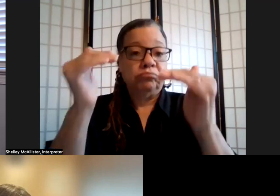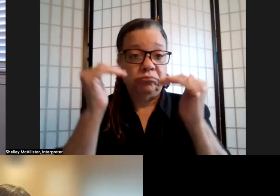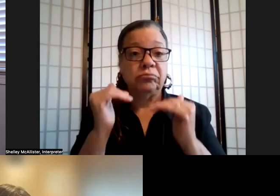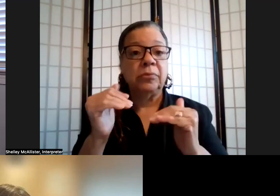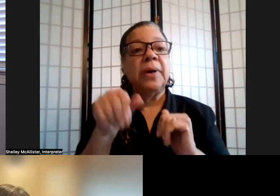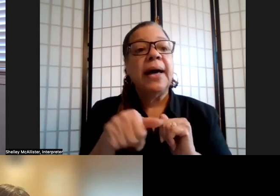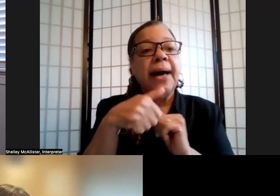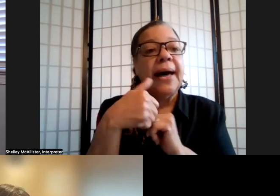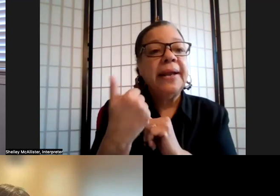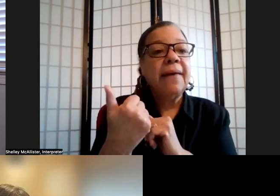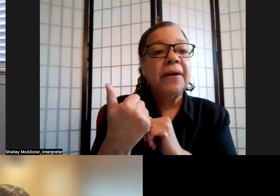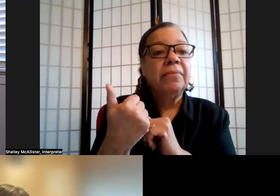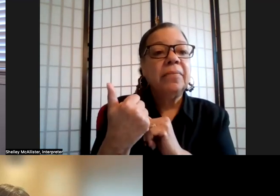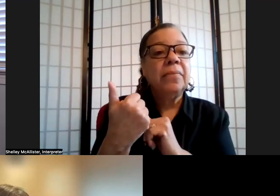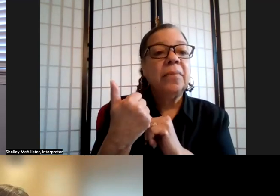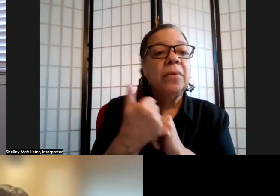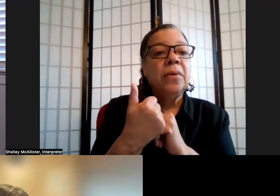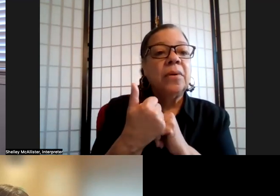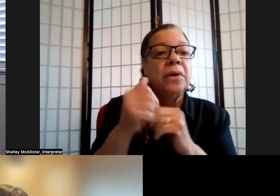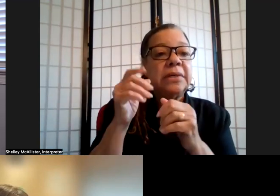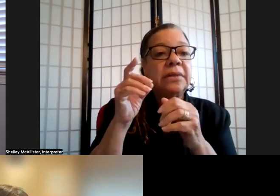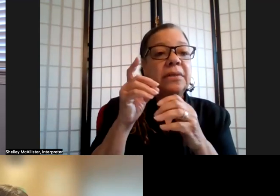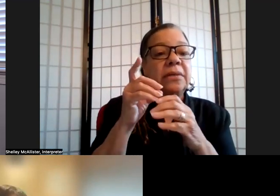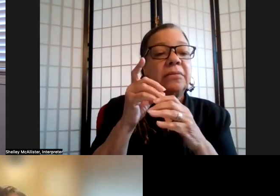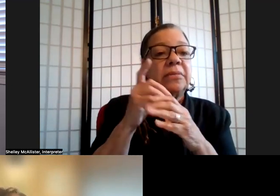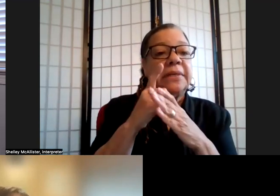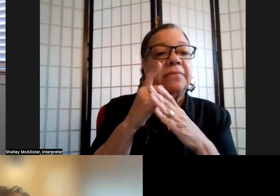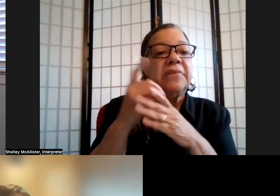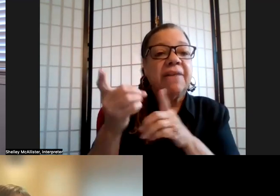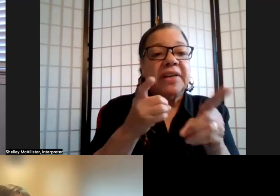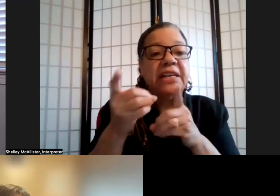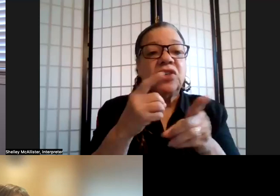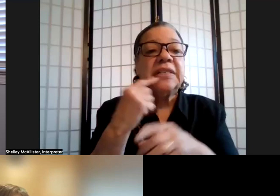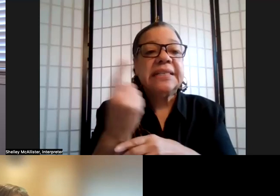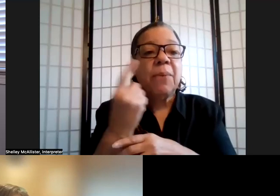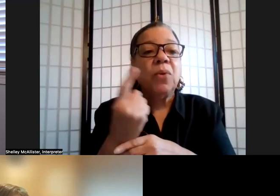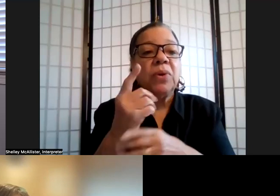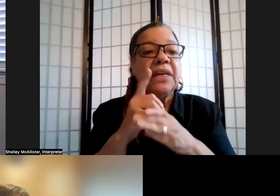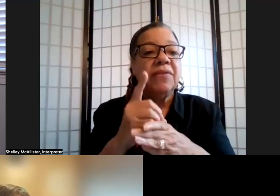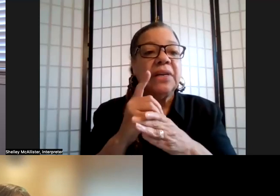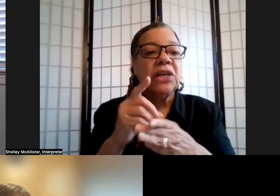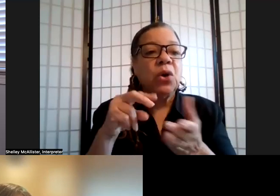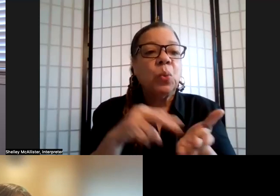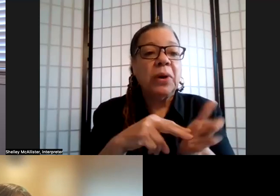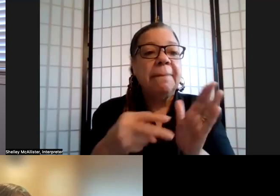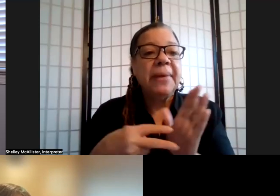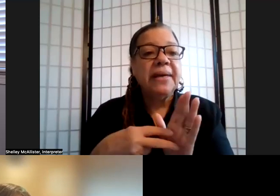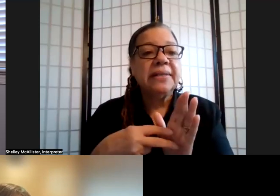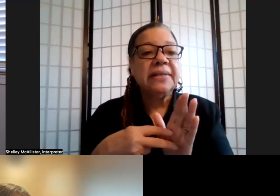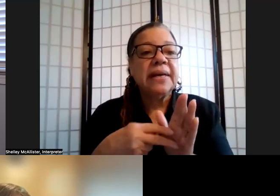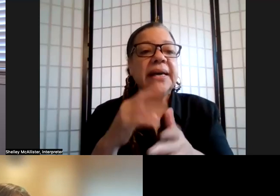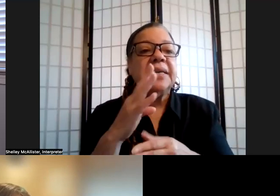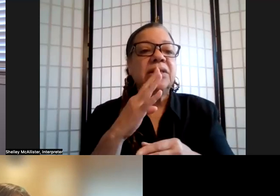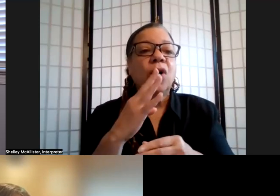One of the definitions of disability included being regarded as someone with a disability. Can you clarify what this means? Is it referring to